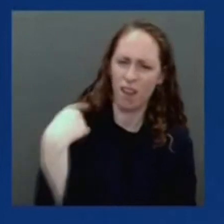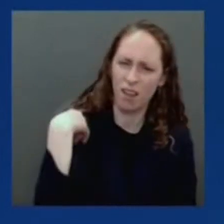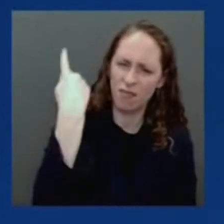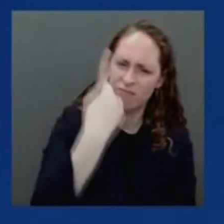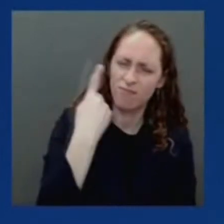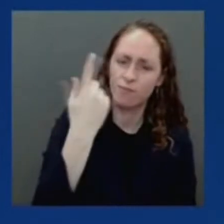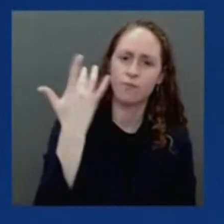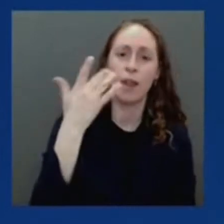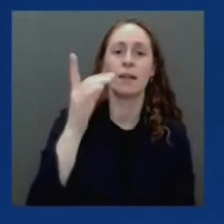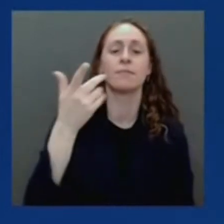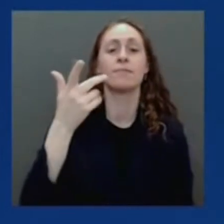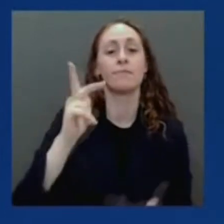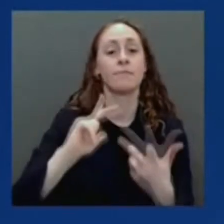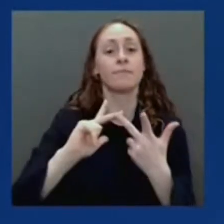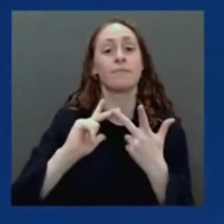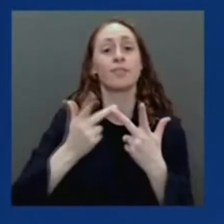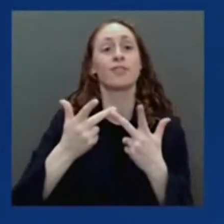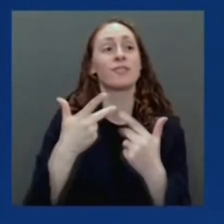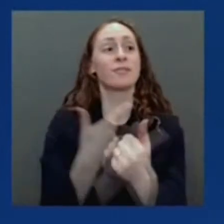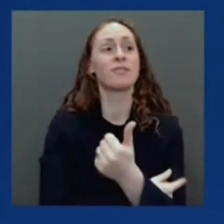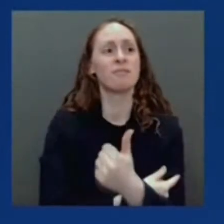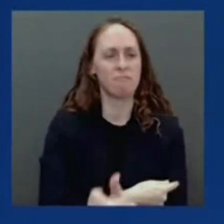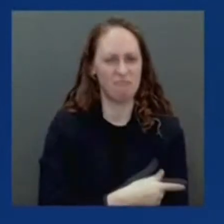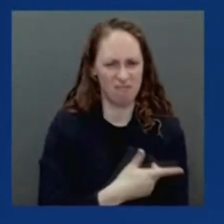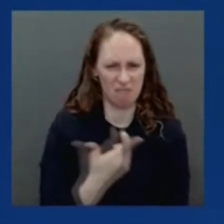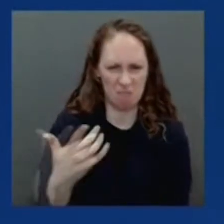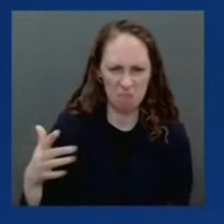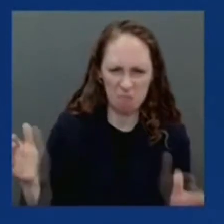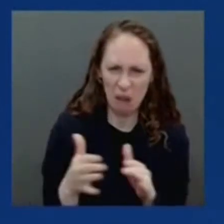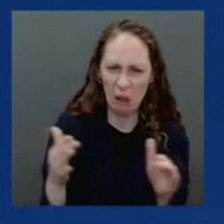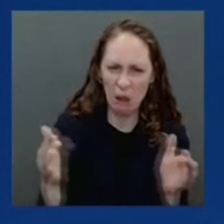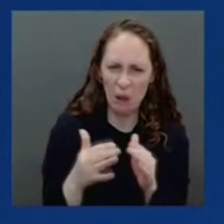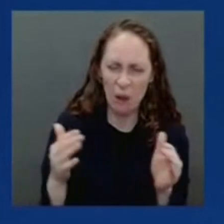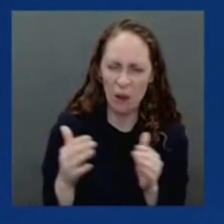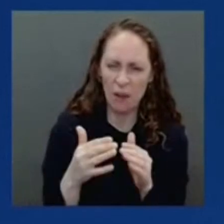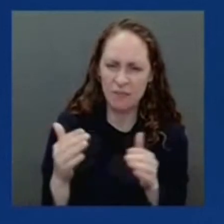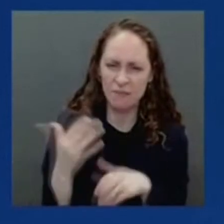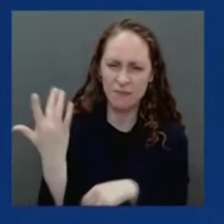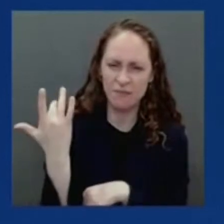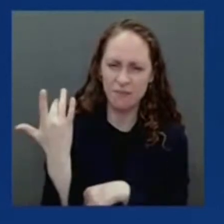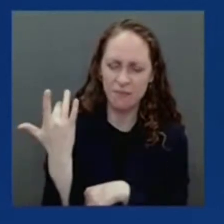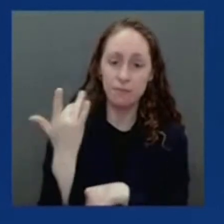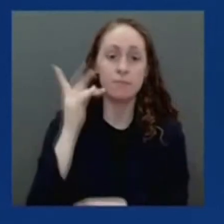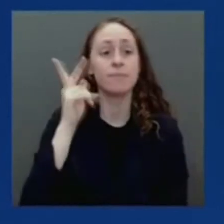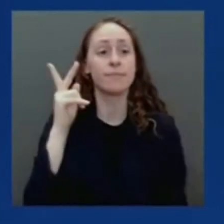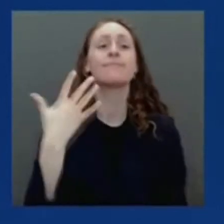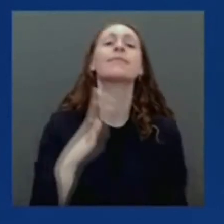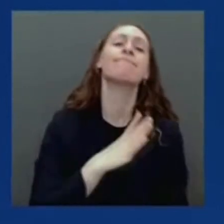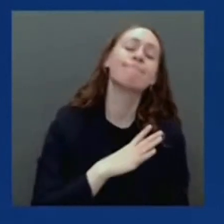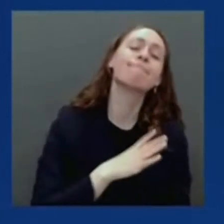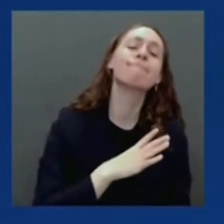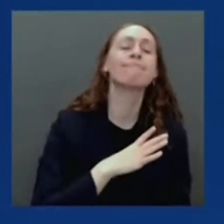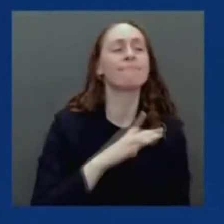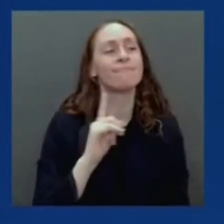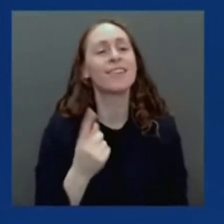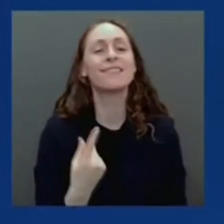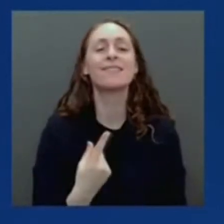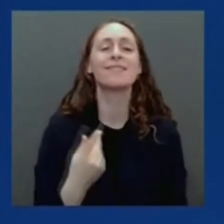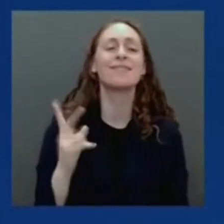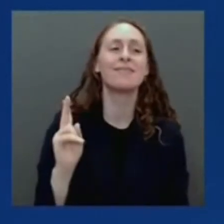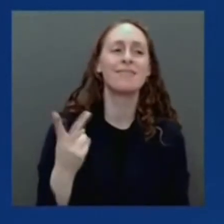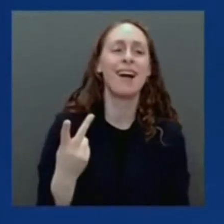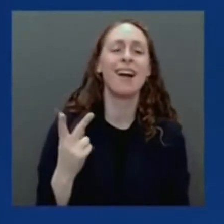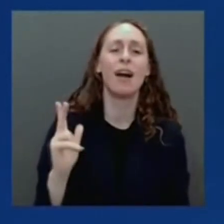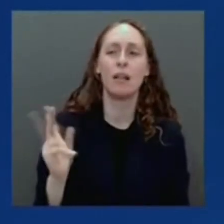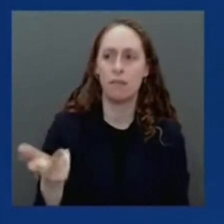vaccinated, first and second doses, not be getting more boosters? And secondly, with regard to your